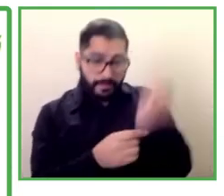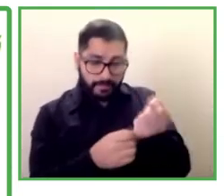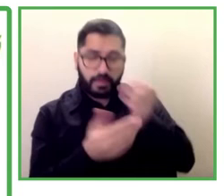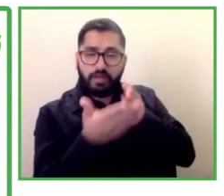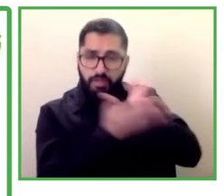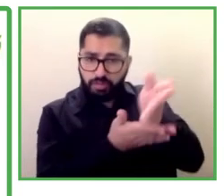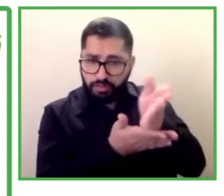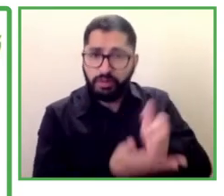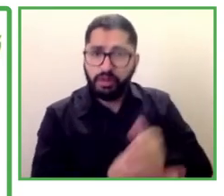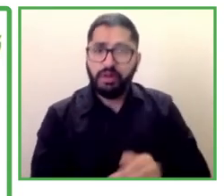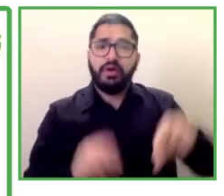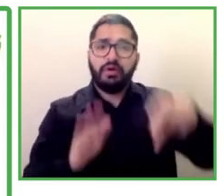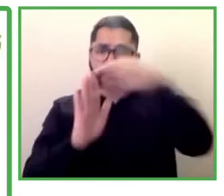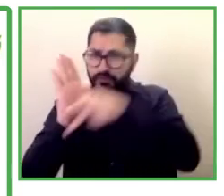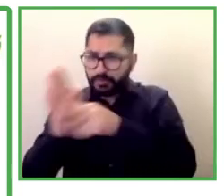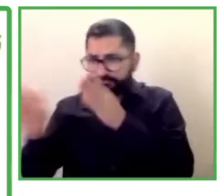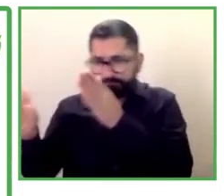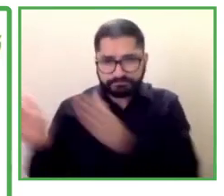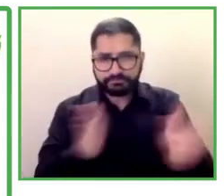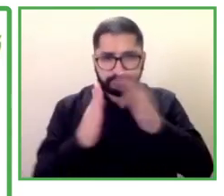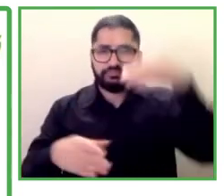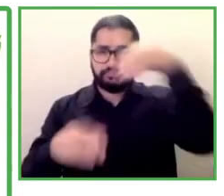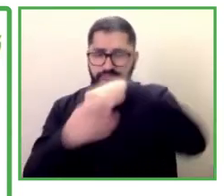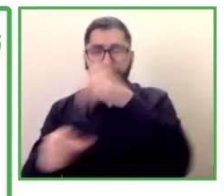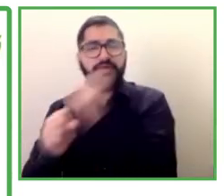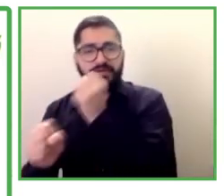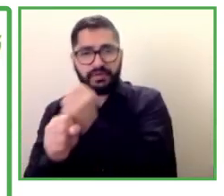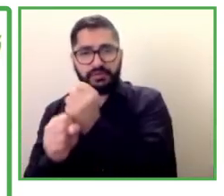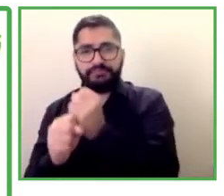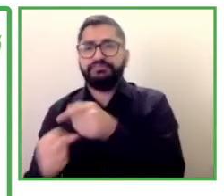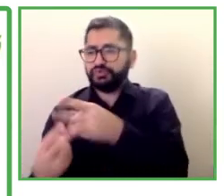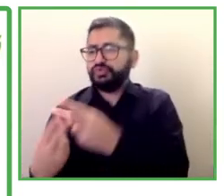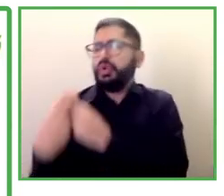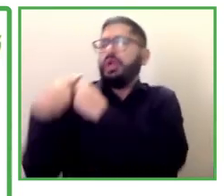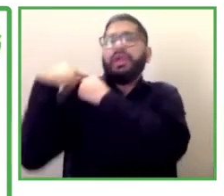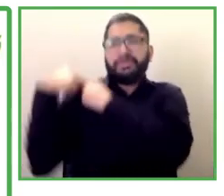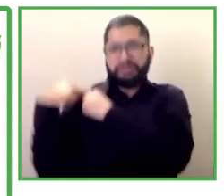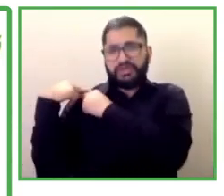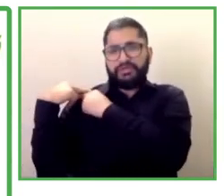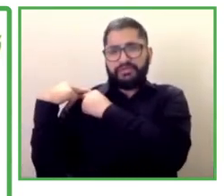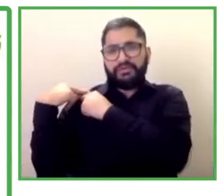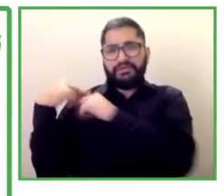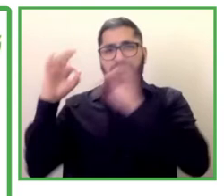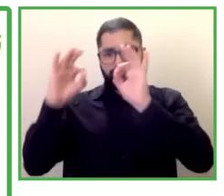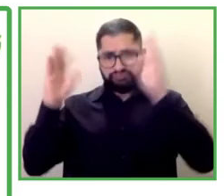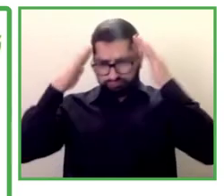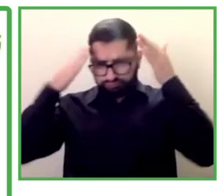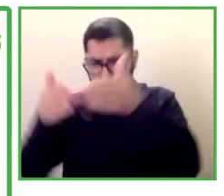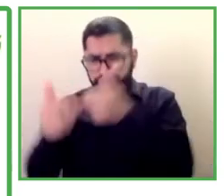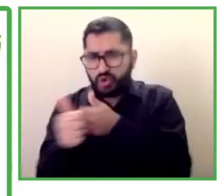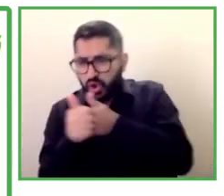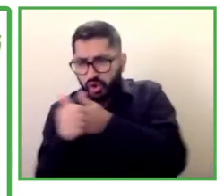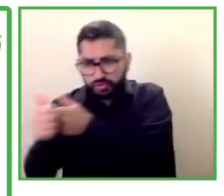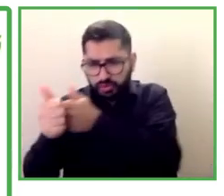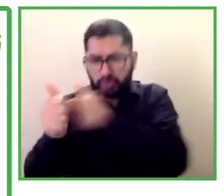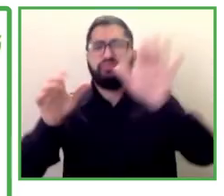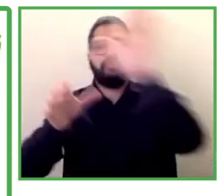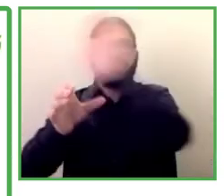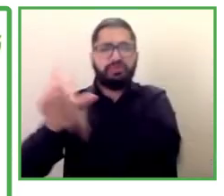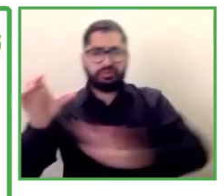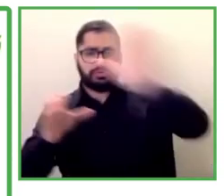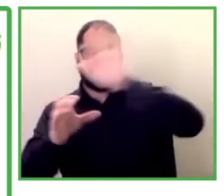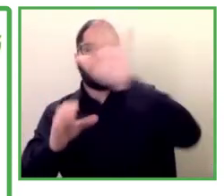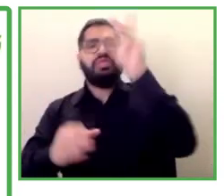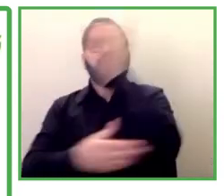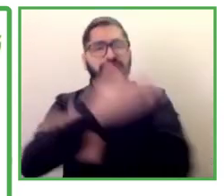the work that we did with the organization that it is in charge of disability nationally that depends on this general direction.